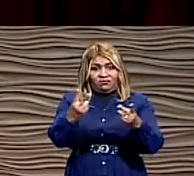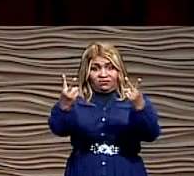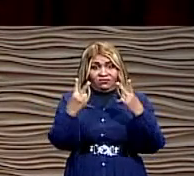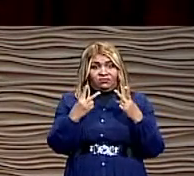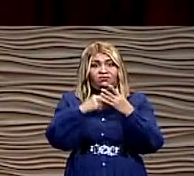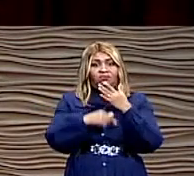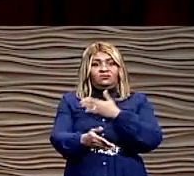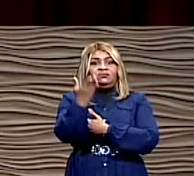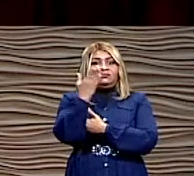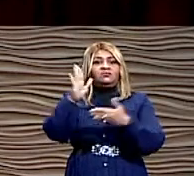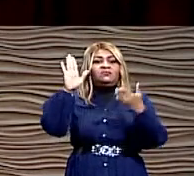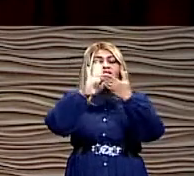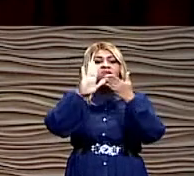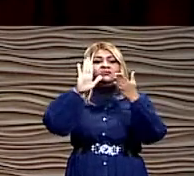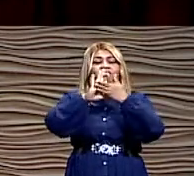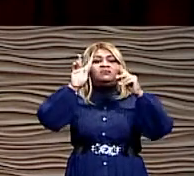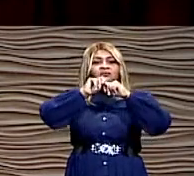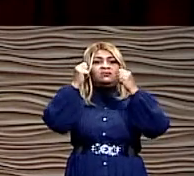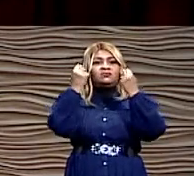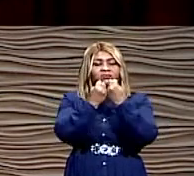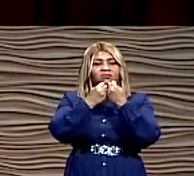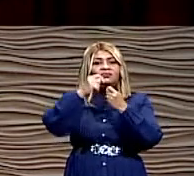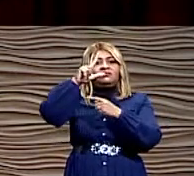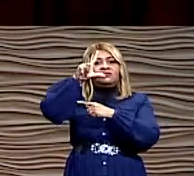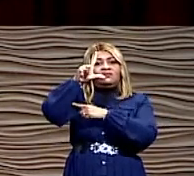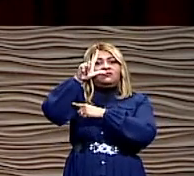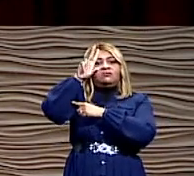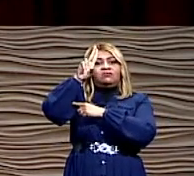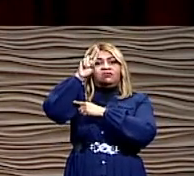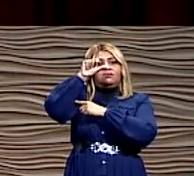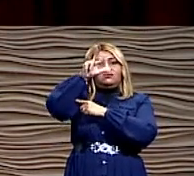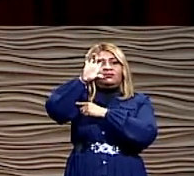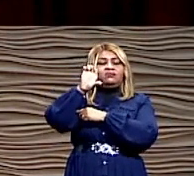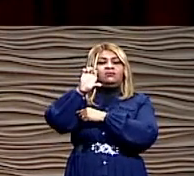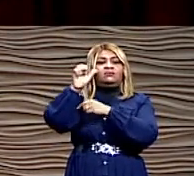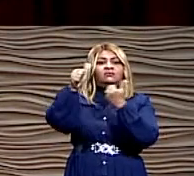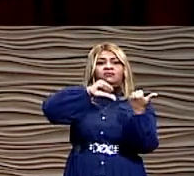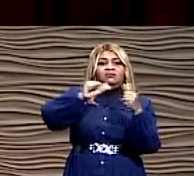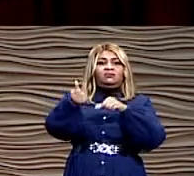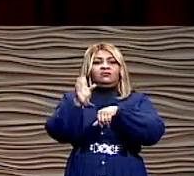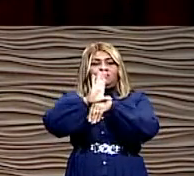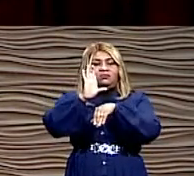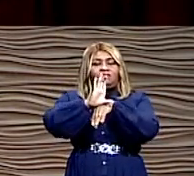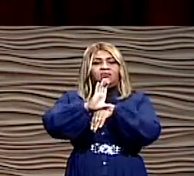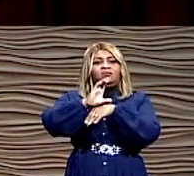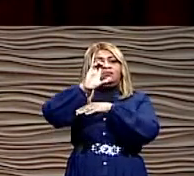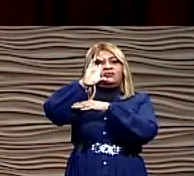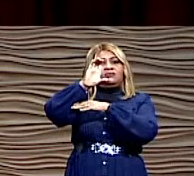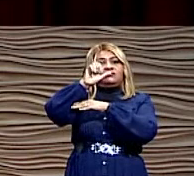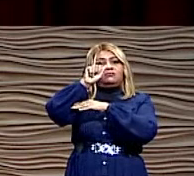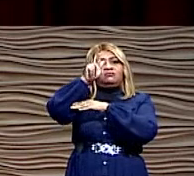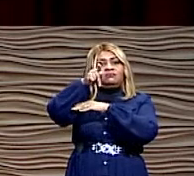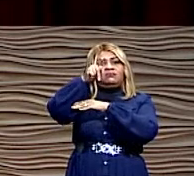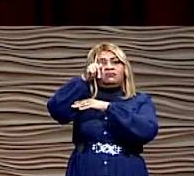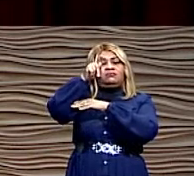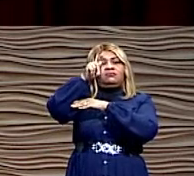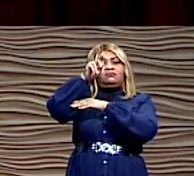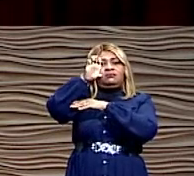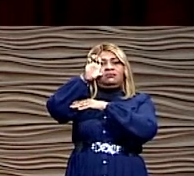the praise team of Lunga Baptist Church of Cape Town, South